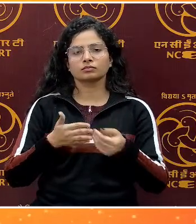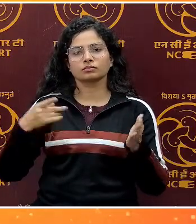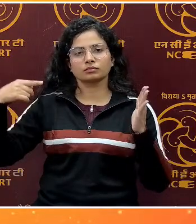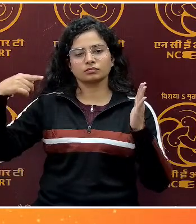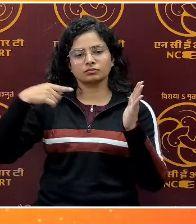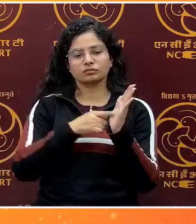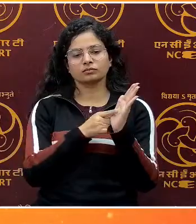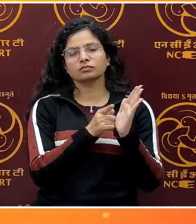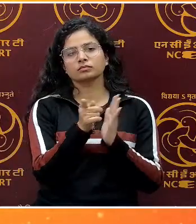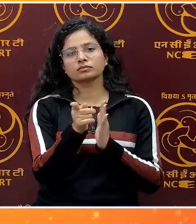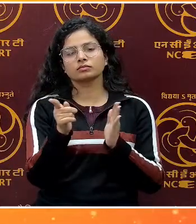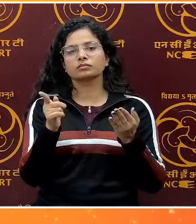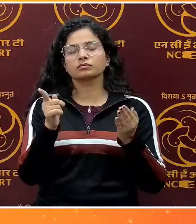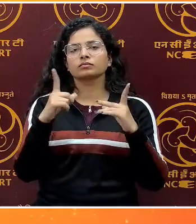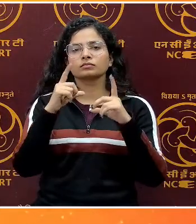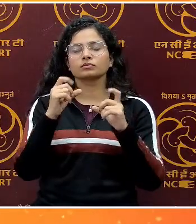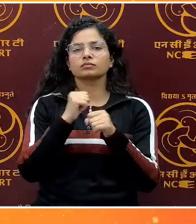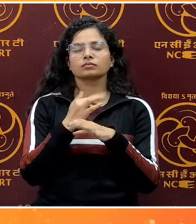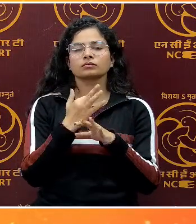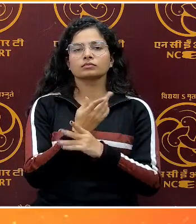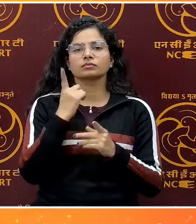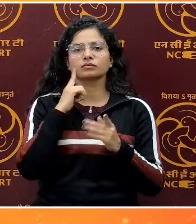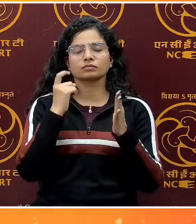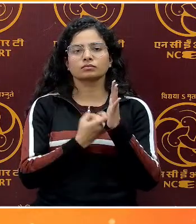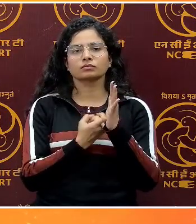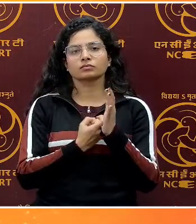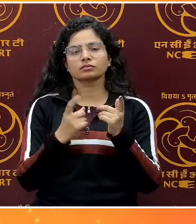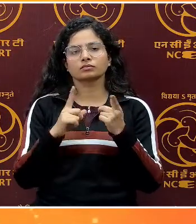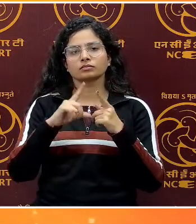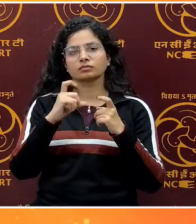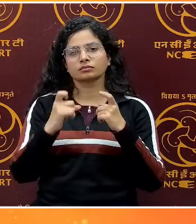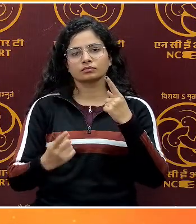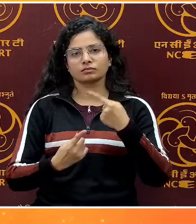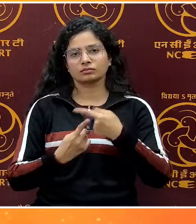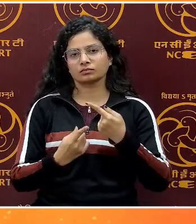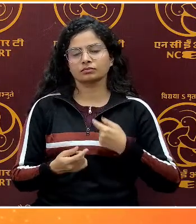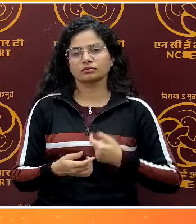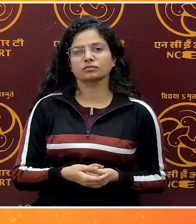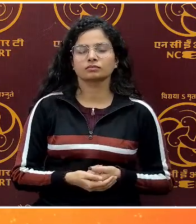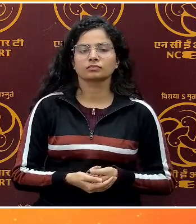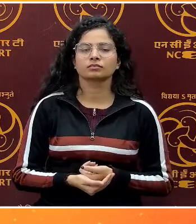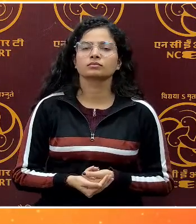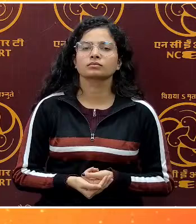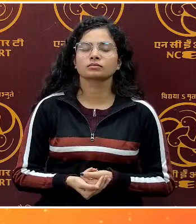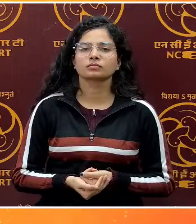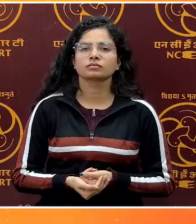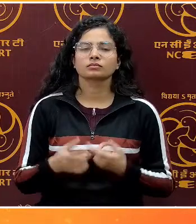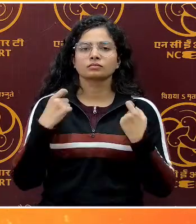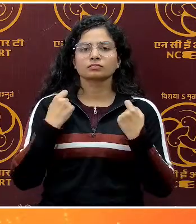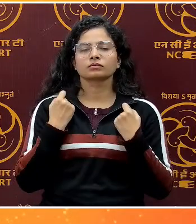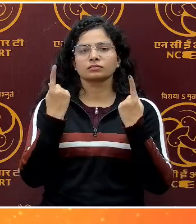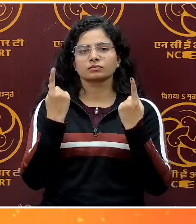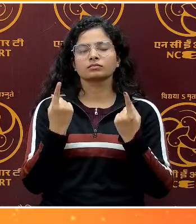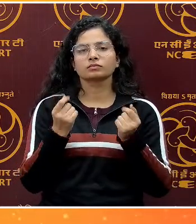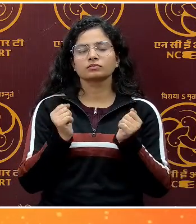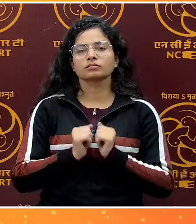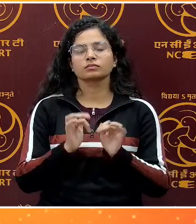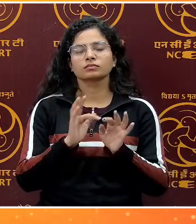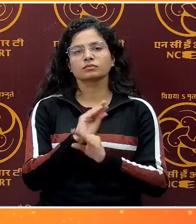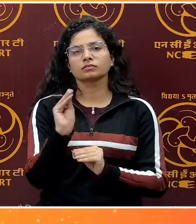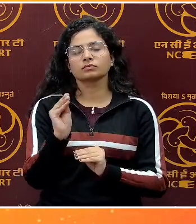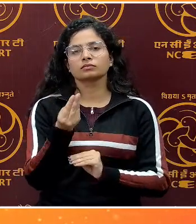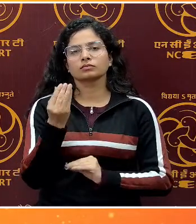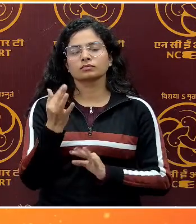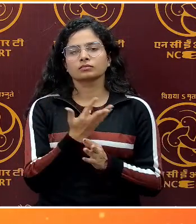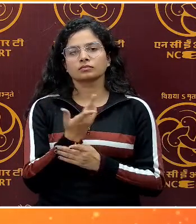image formed is erect. We can also understand it better